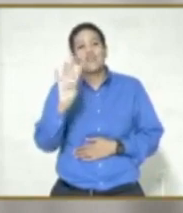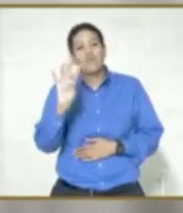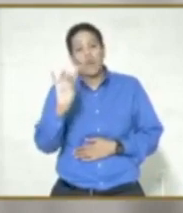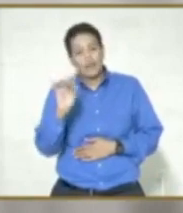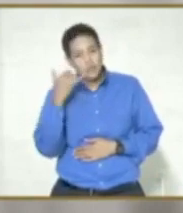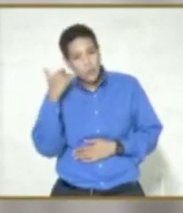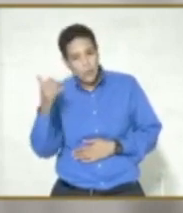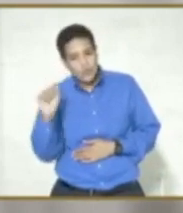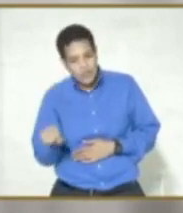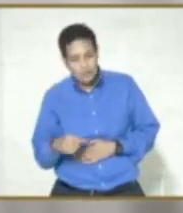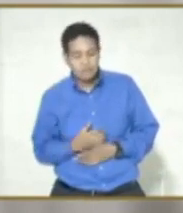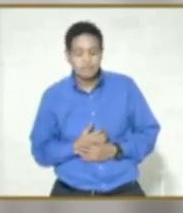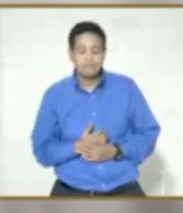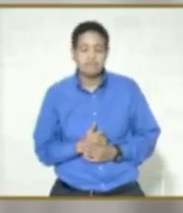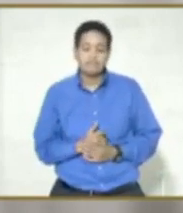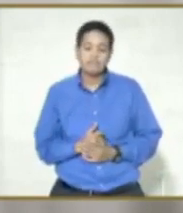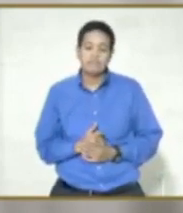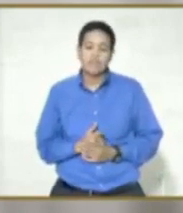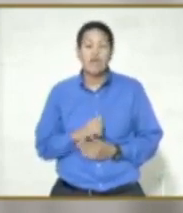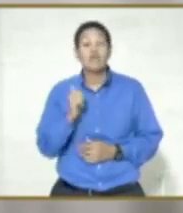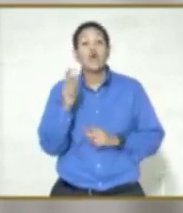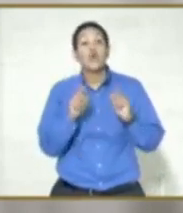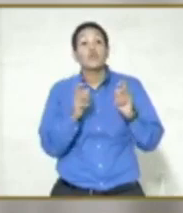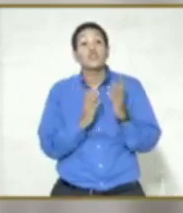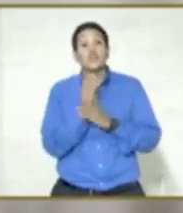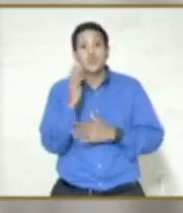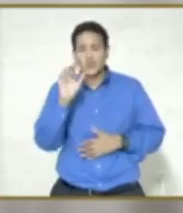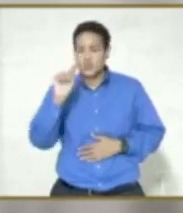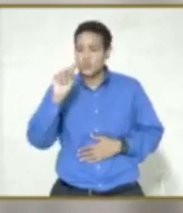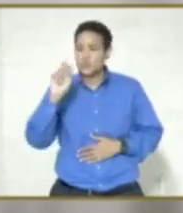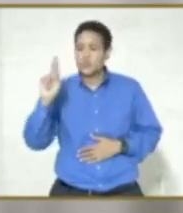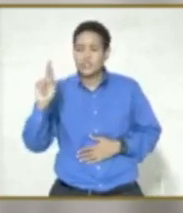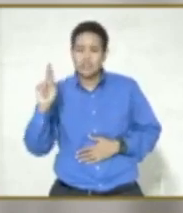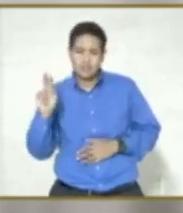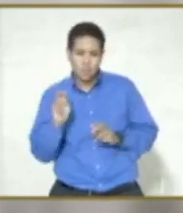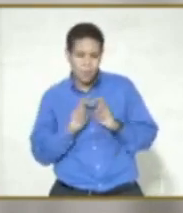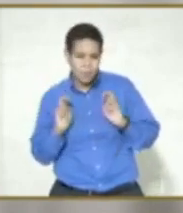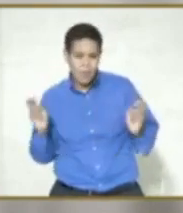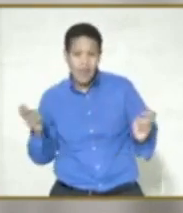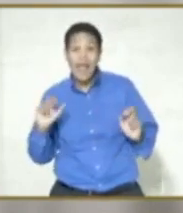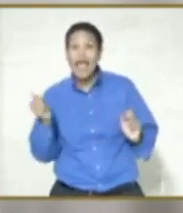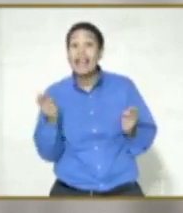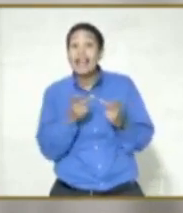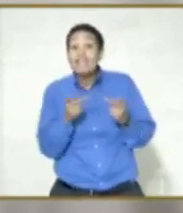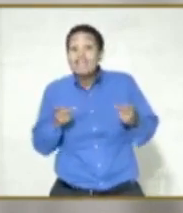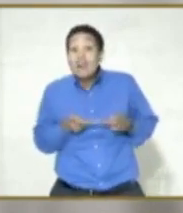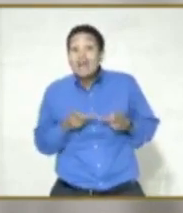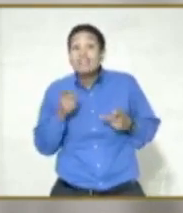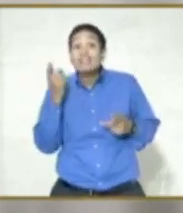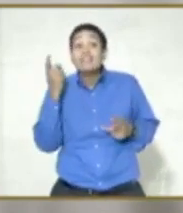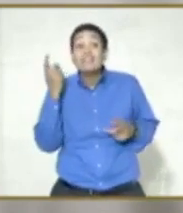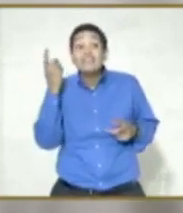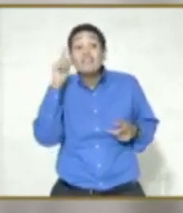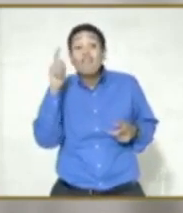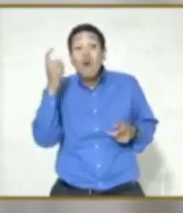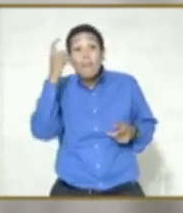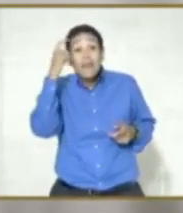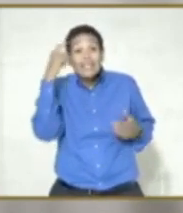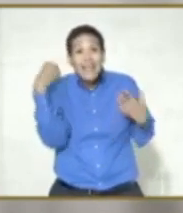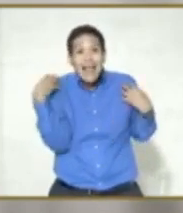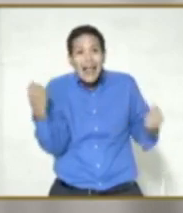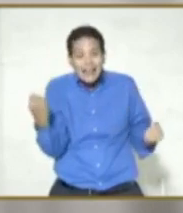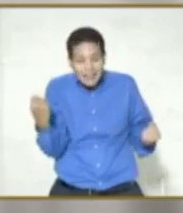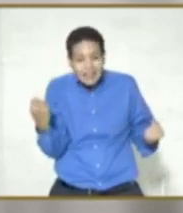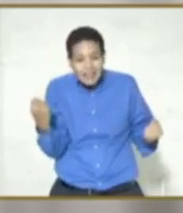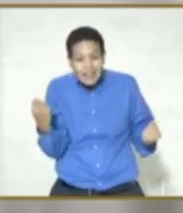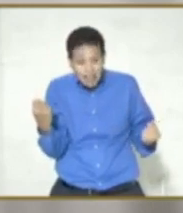876-618-8248. Another question coming through Twitter, Honourable Minister and panelists. Are there any facilities to screen for mental health during